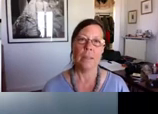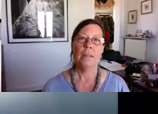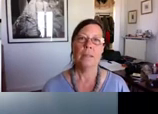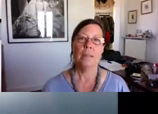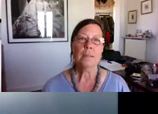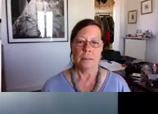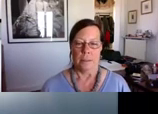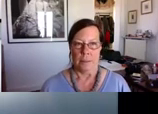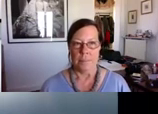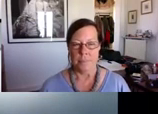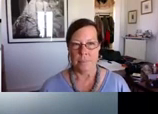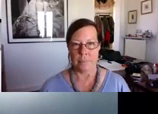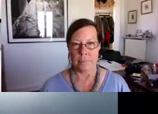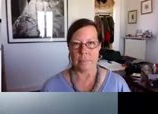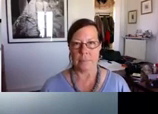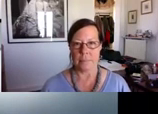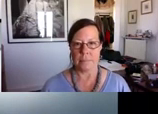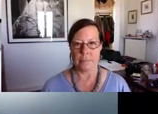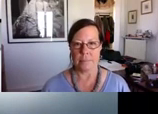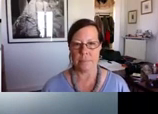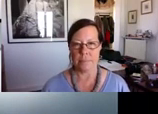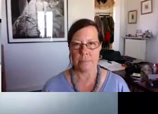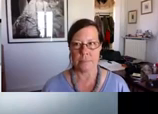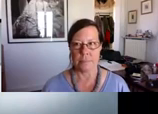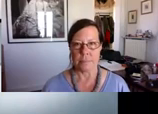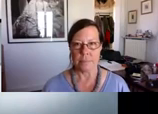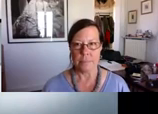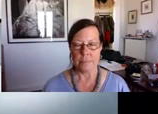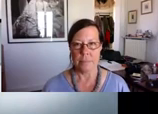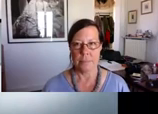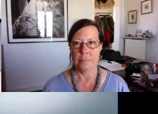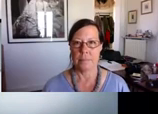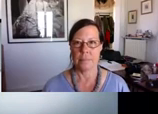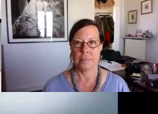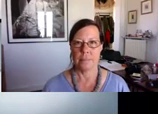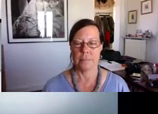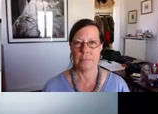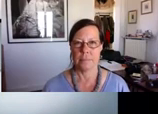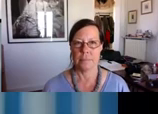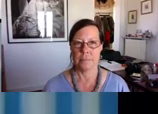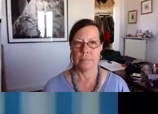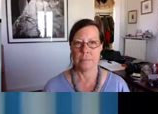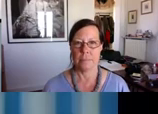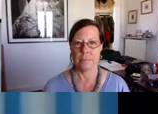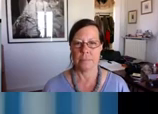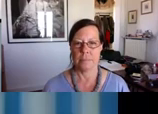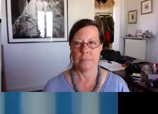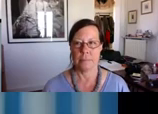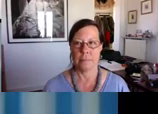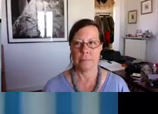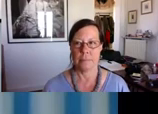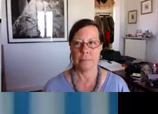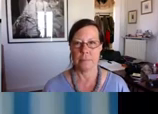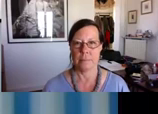Even President Trump has touted false and, in some cases, dangerous treatment ideas. Most recently,